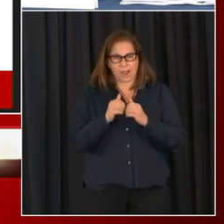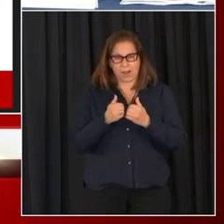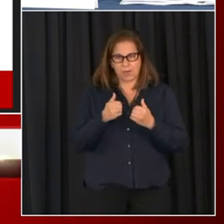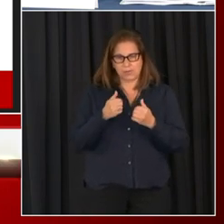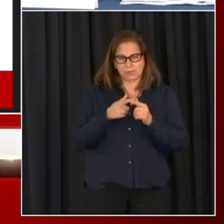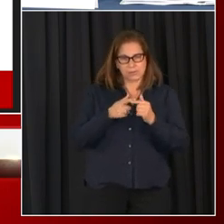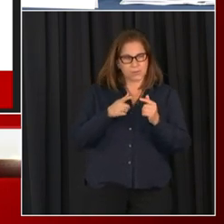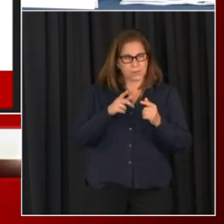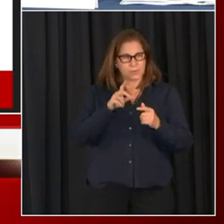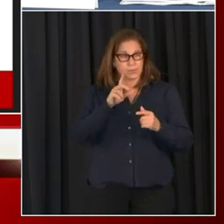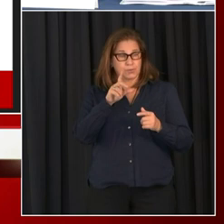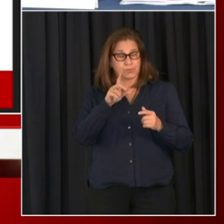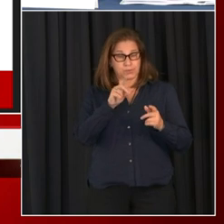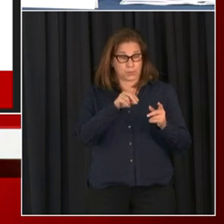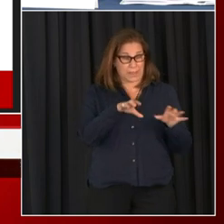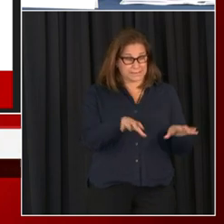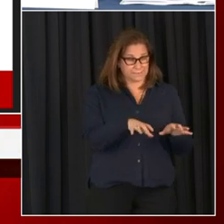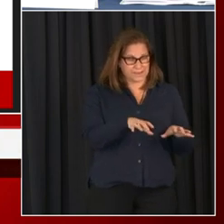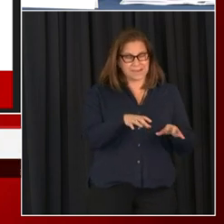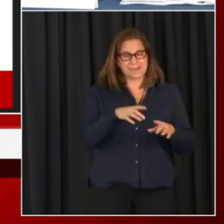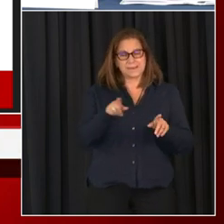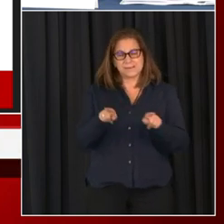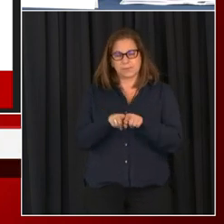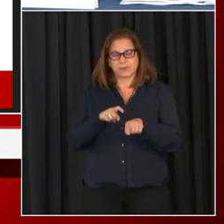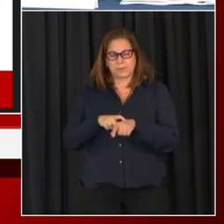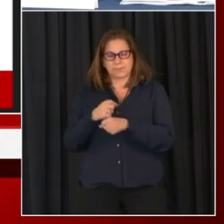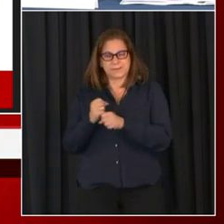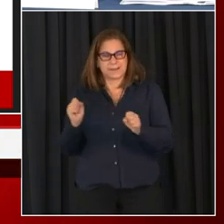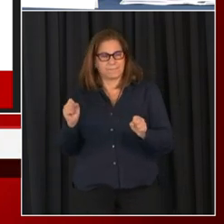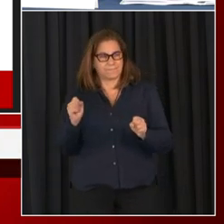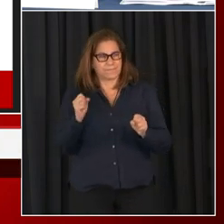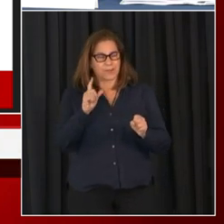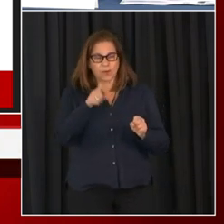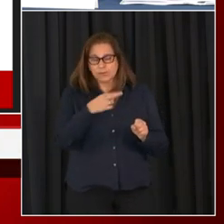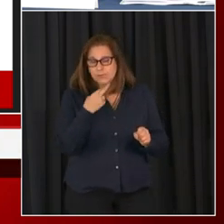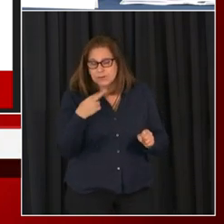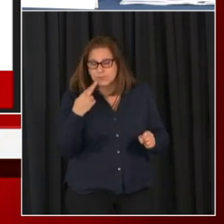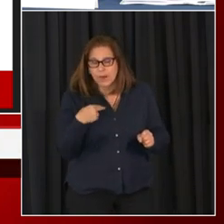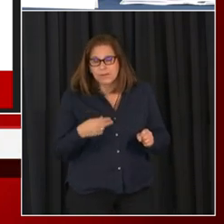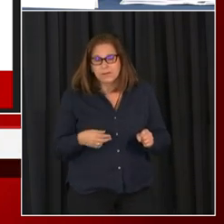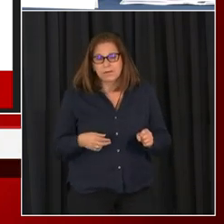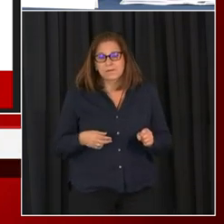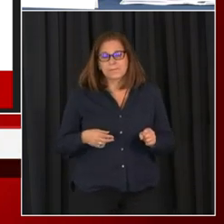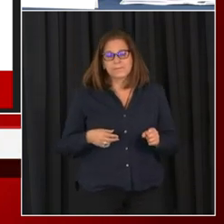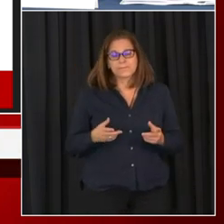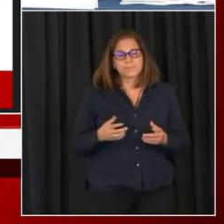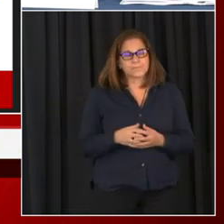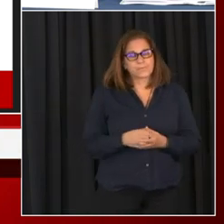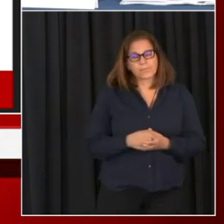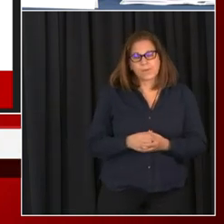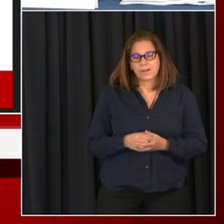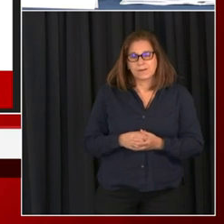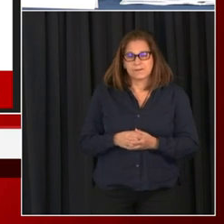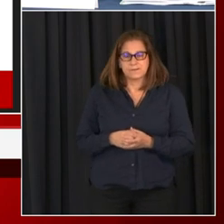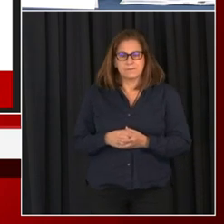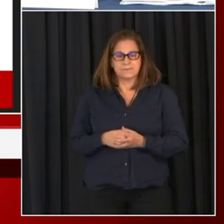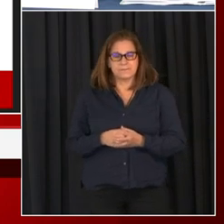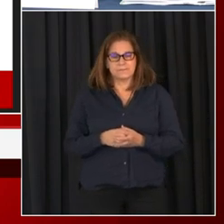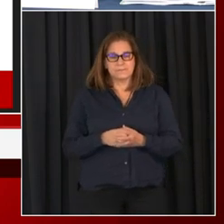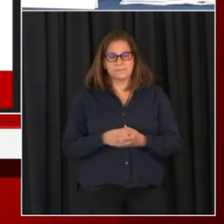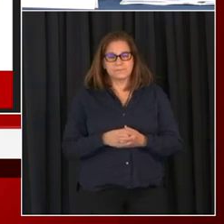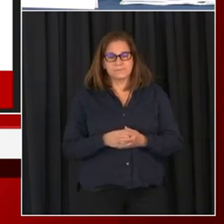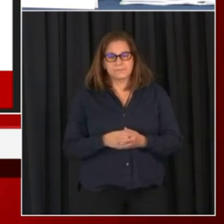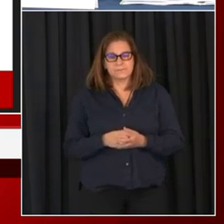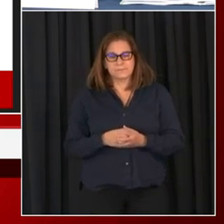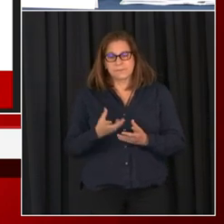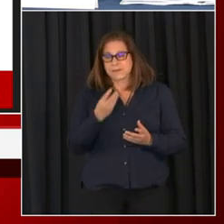we as residents comply with those guidelines and keeping our mask on anytime that we are not actively eating, being sure